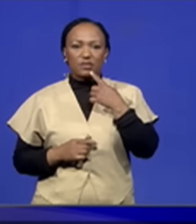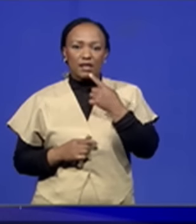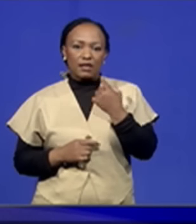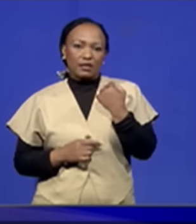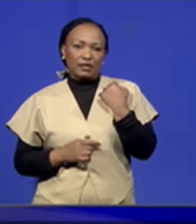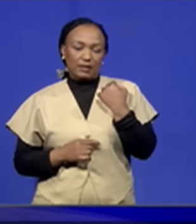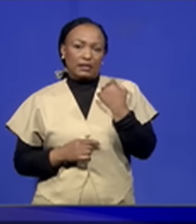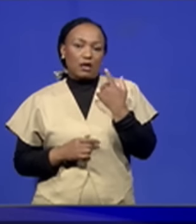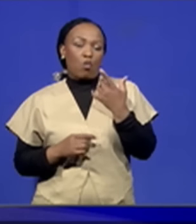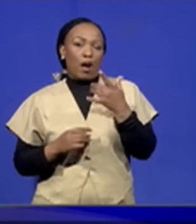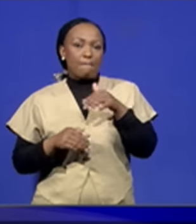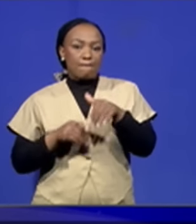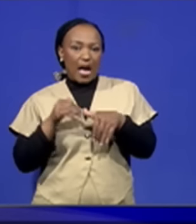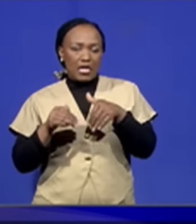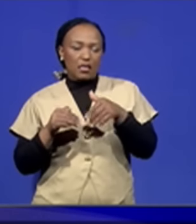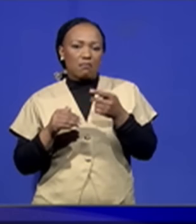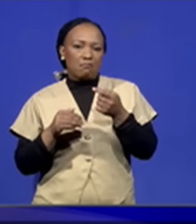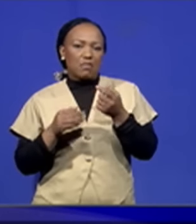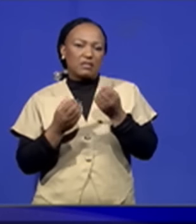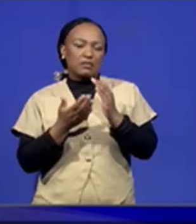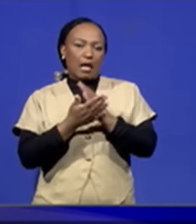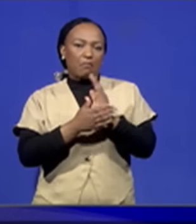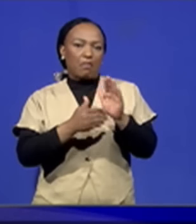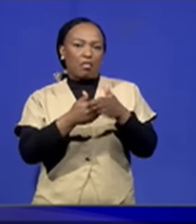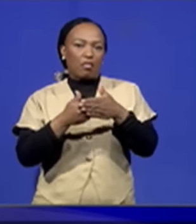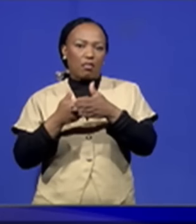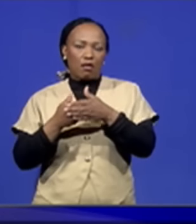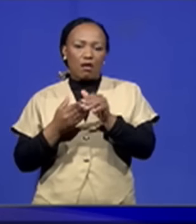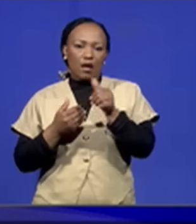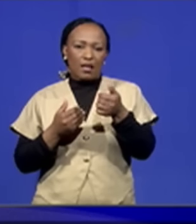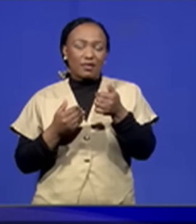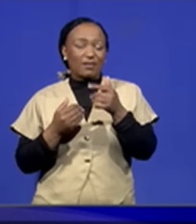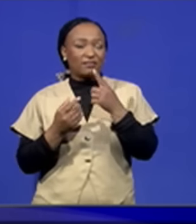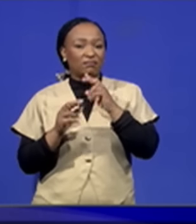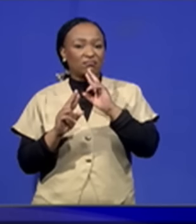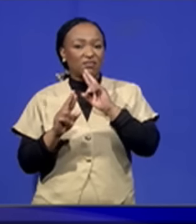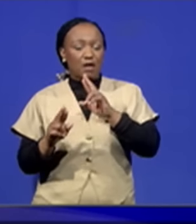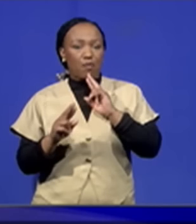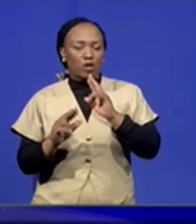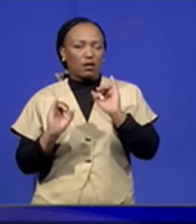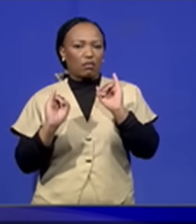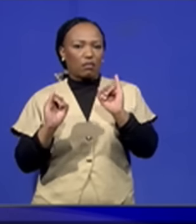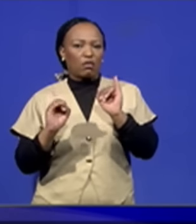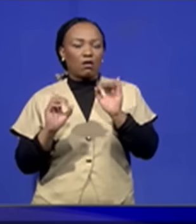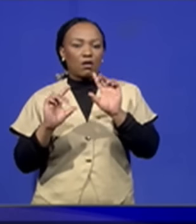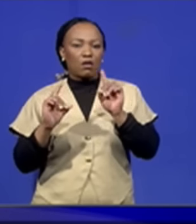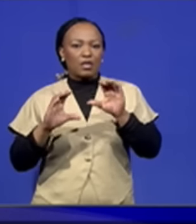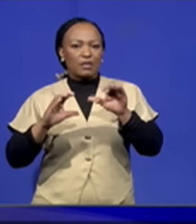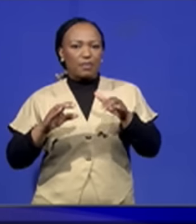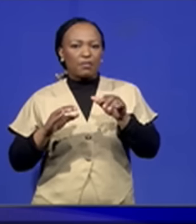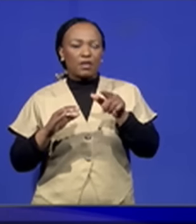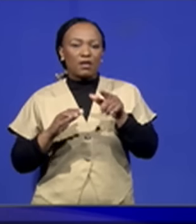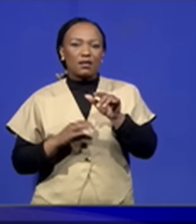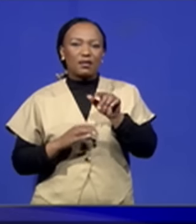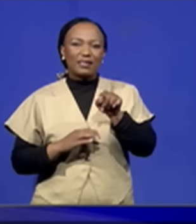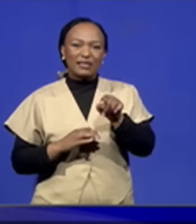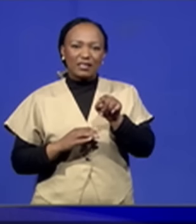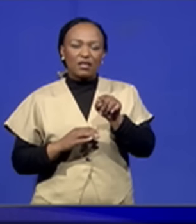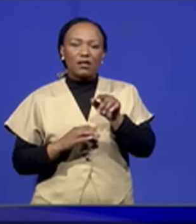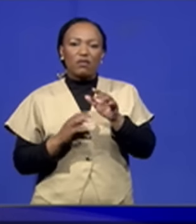monongwaga mme Impala Platinum Implants e begile dintsho di le dintsi go gaisa. Lefapha mmogo le botsamaisi jwa Implants